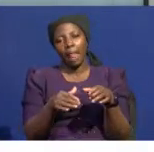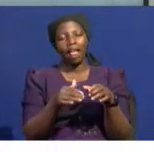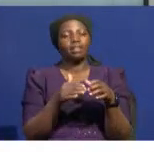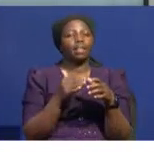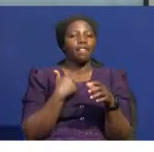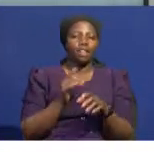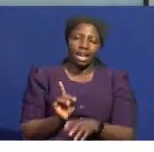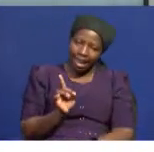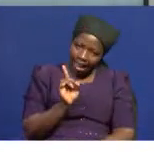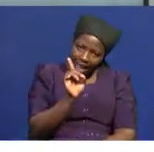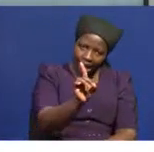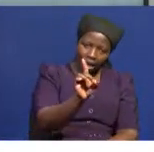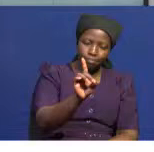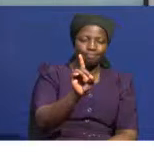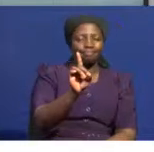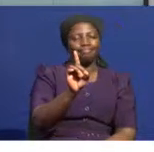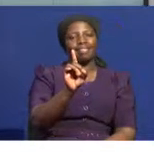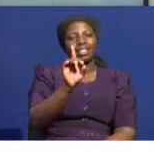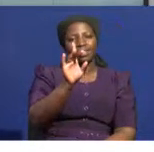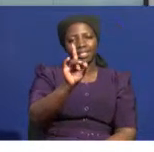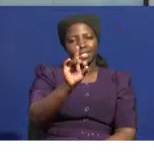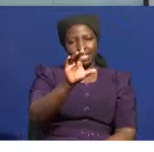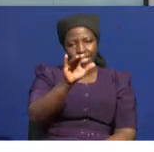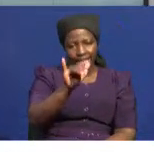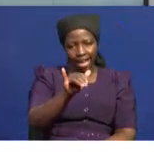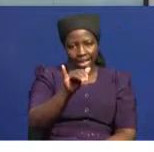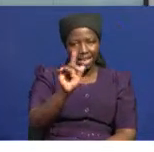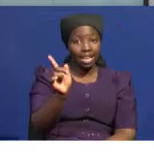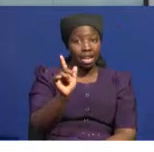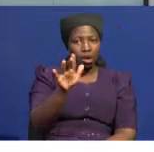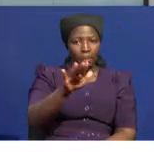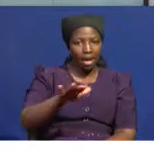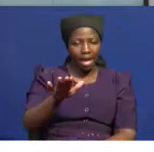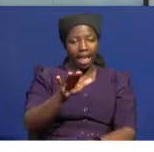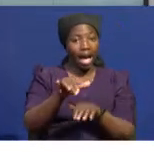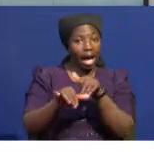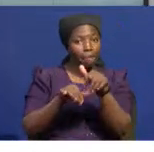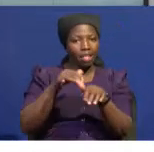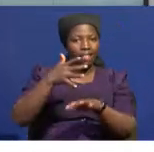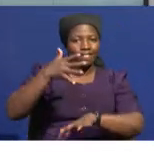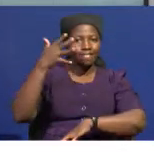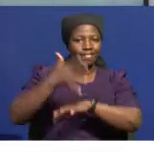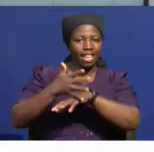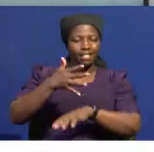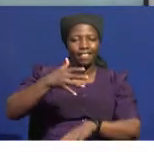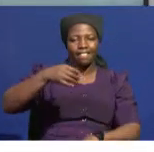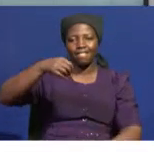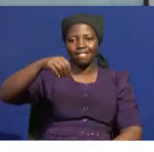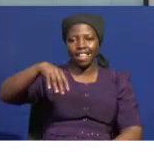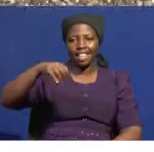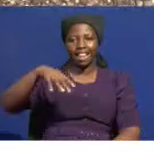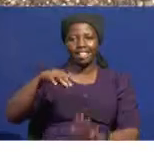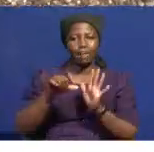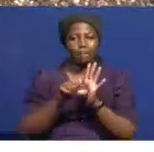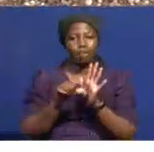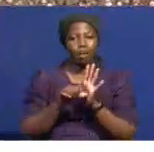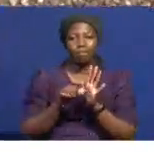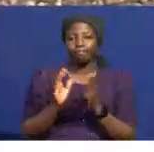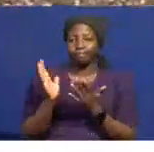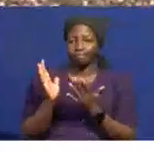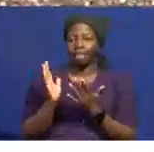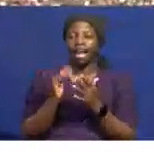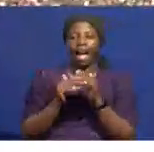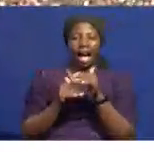the Directorate of Criminal Investigations Nairobi area over the fake fertilizer scandal. Following the